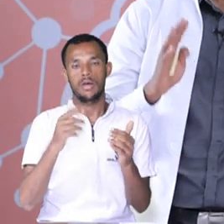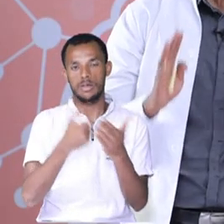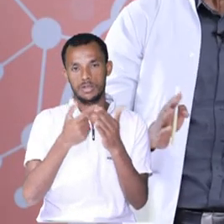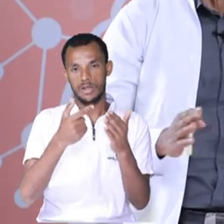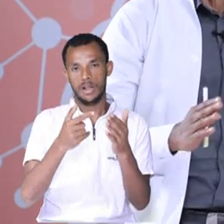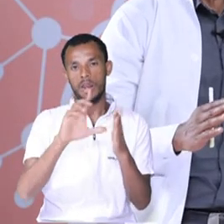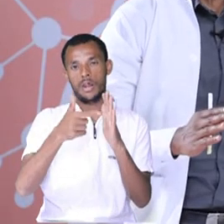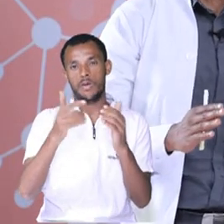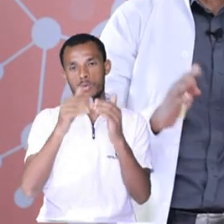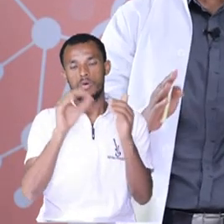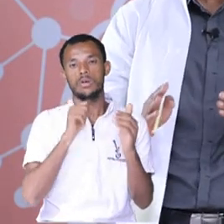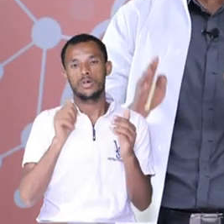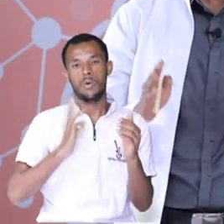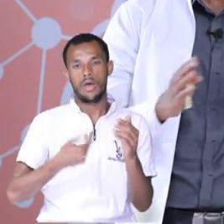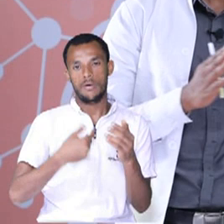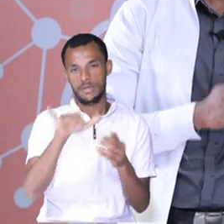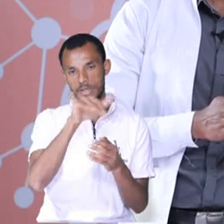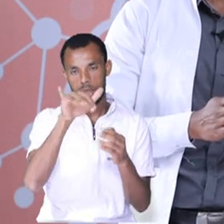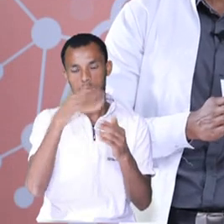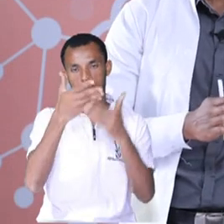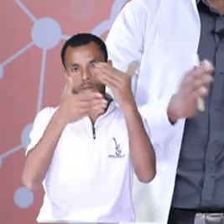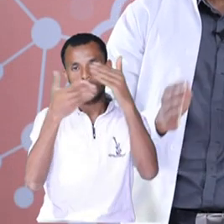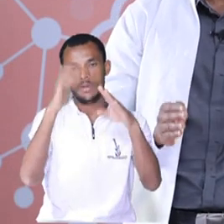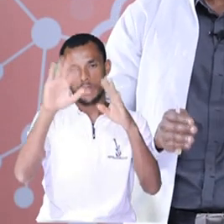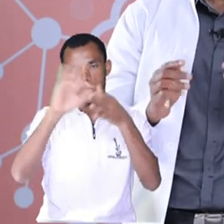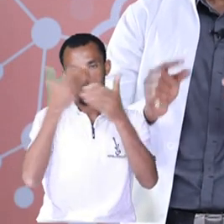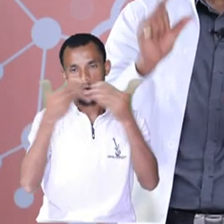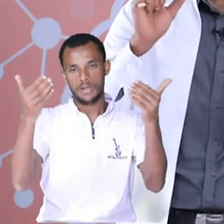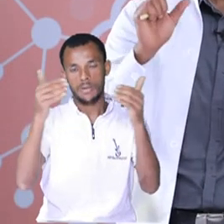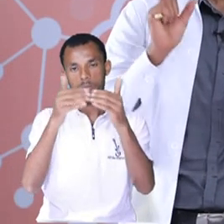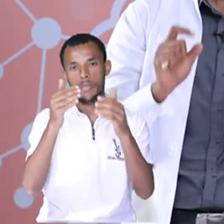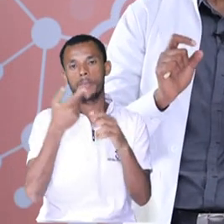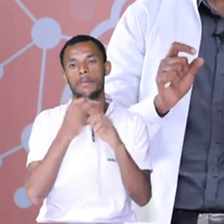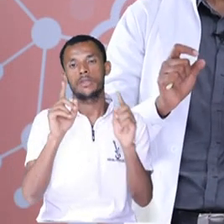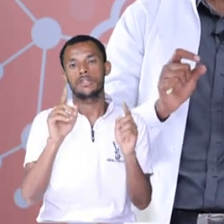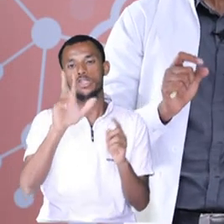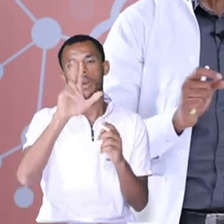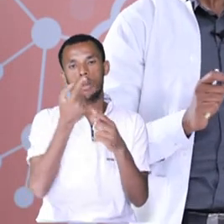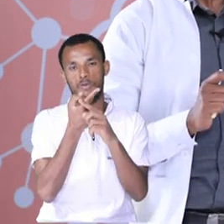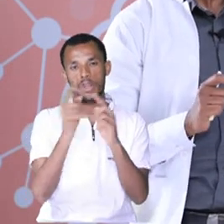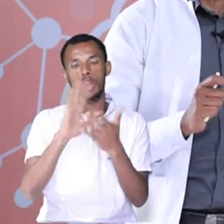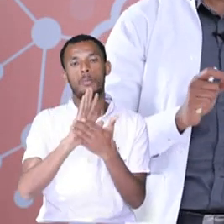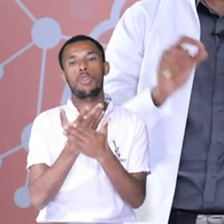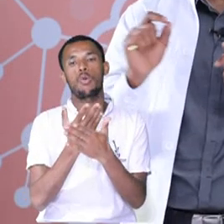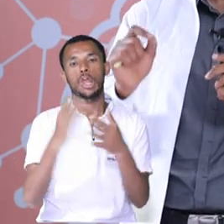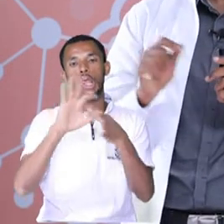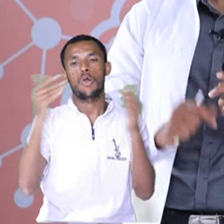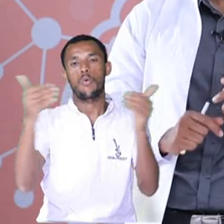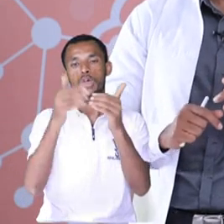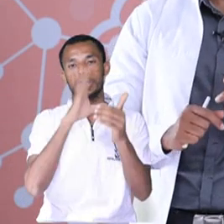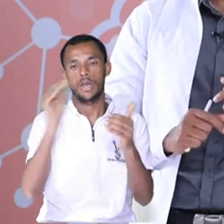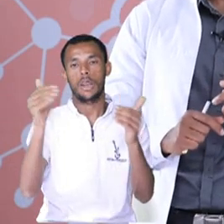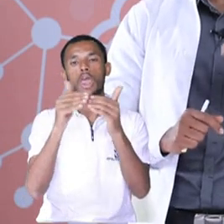have the same step with the equation, but it has 3 differences between equation